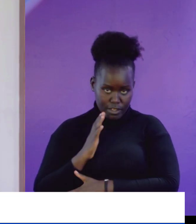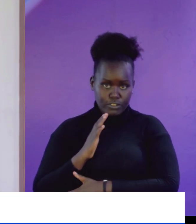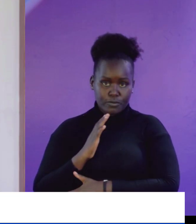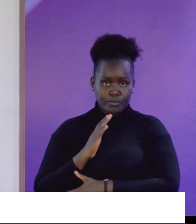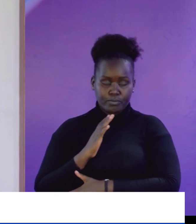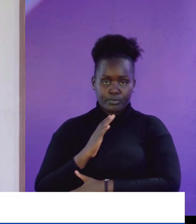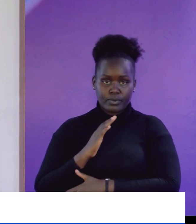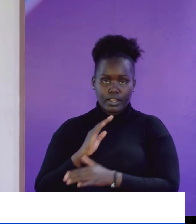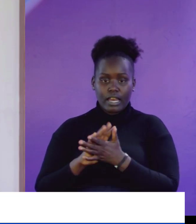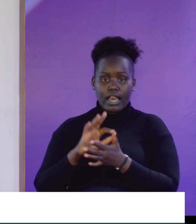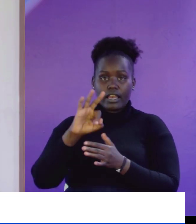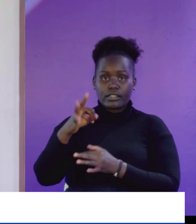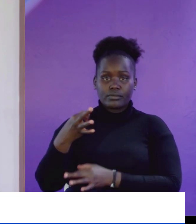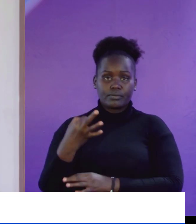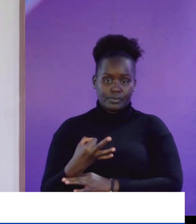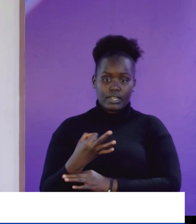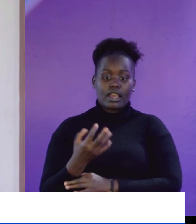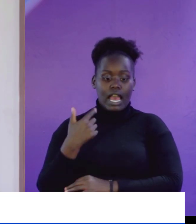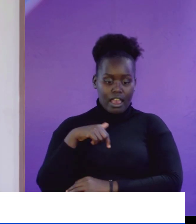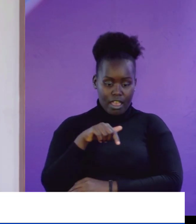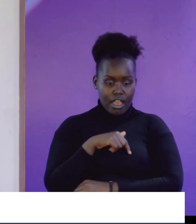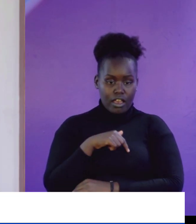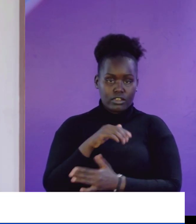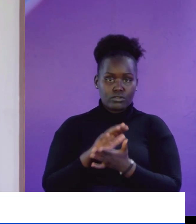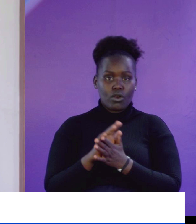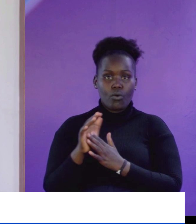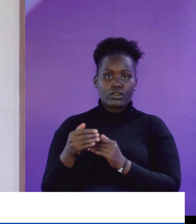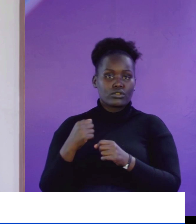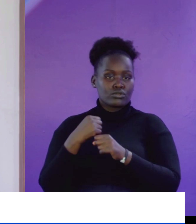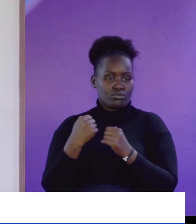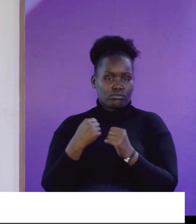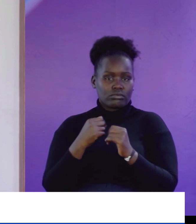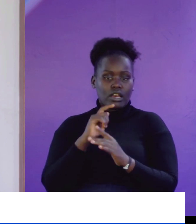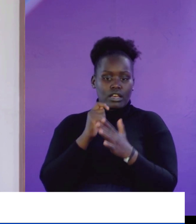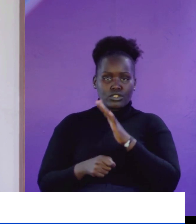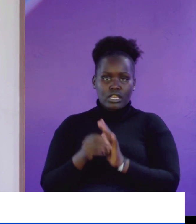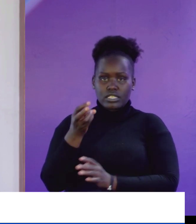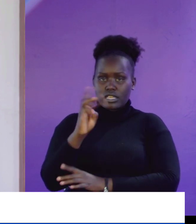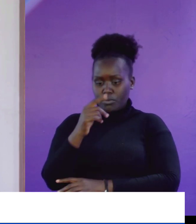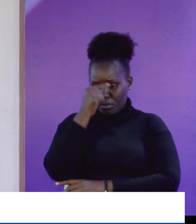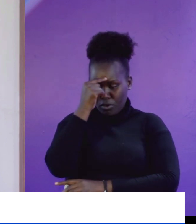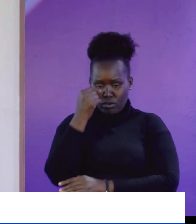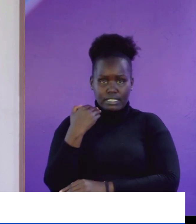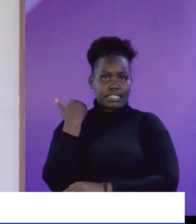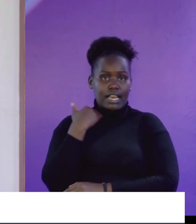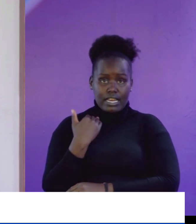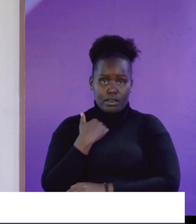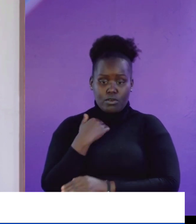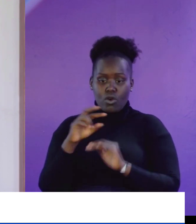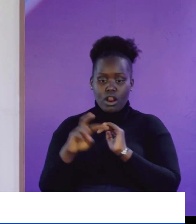And thirdly, we are going to prosecute them because it is criminal to